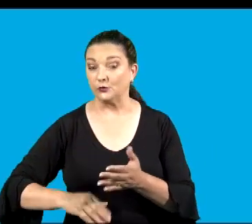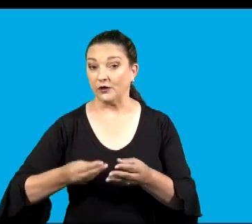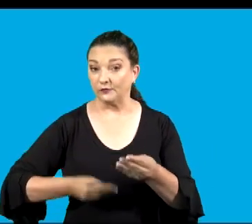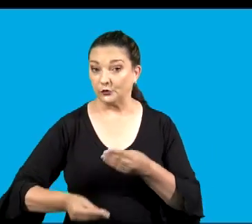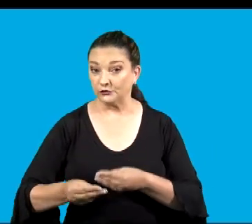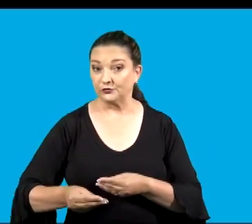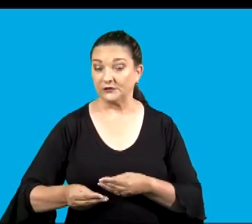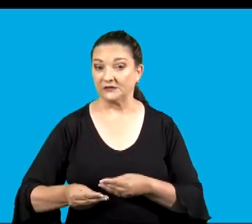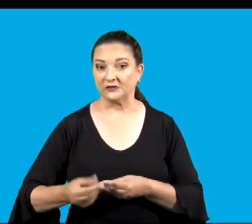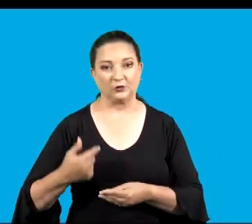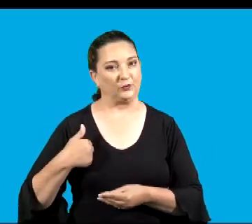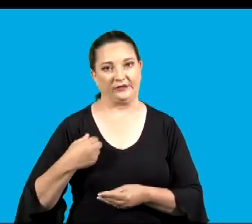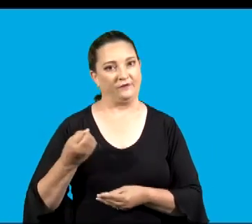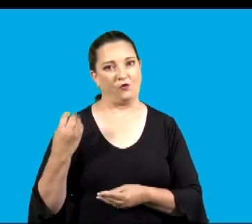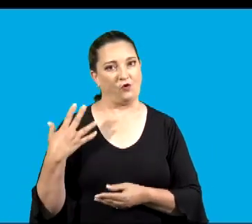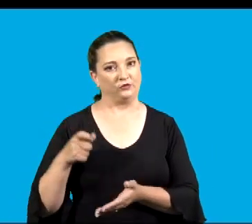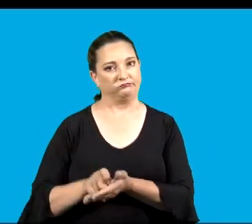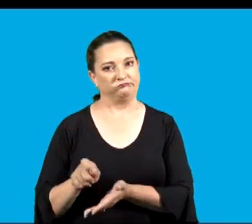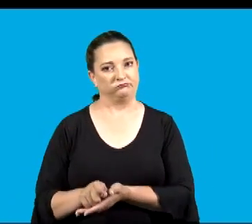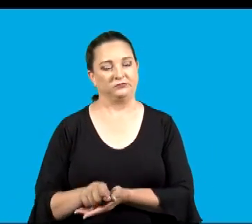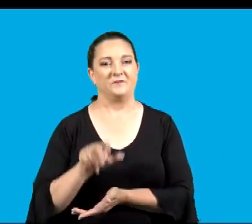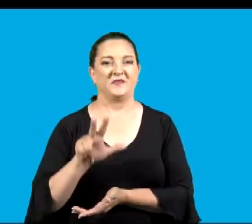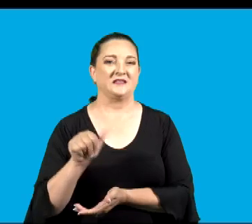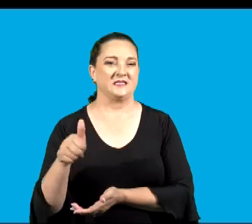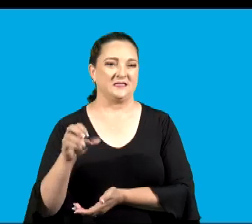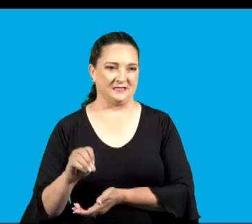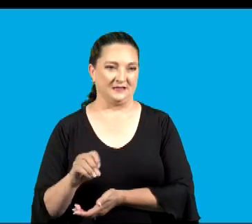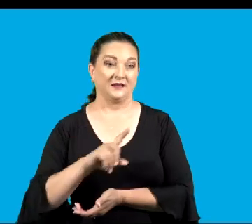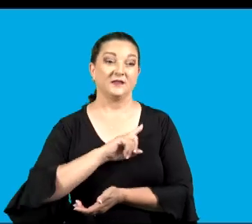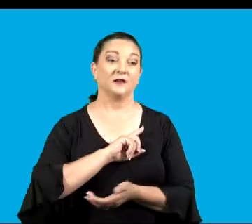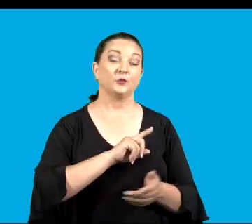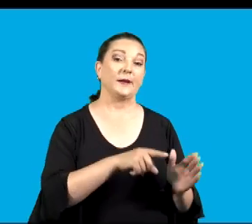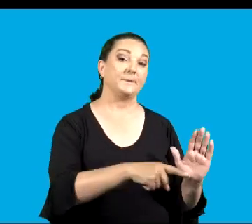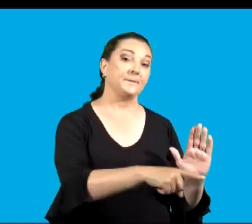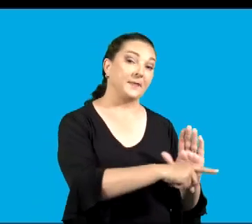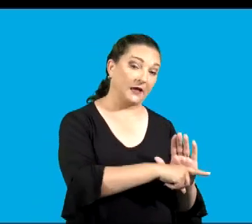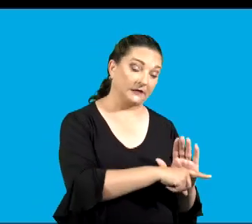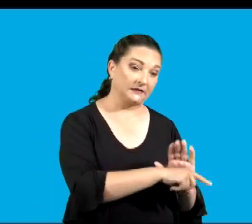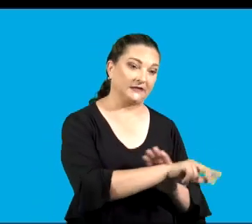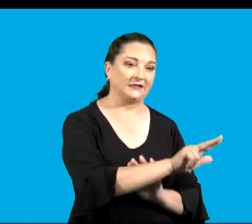trade discount that we did not record is the 860. So I'm going to come and say minus